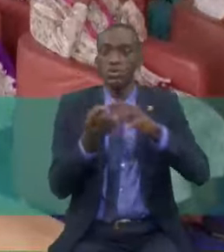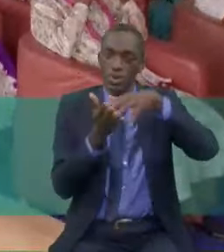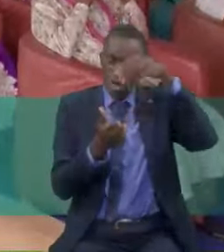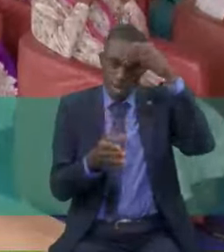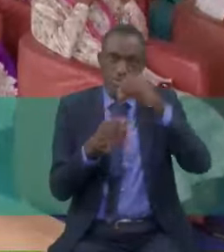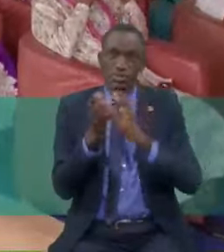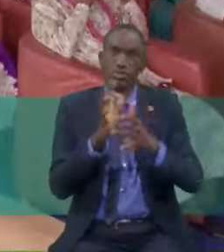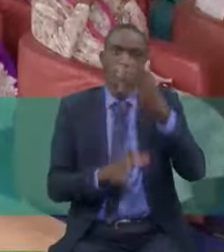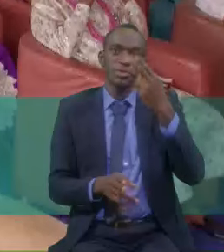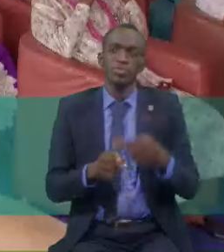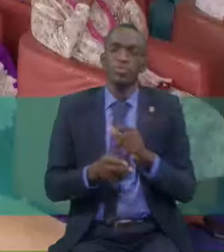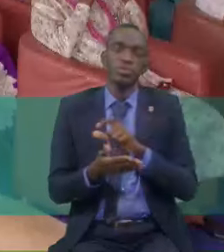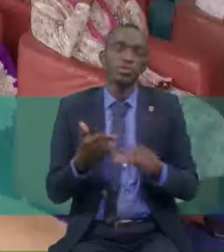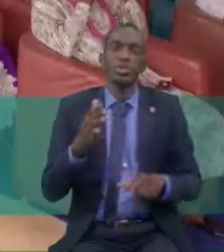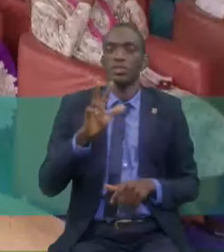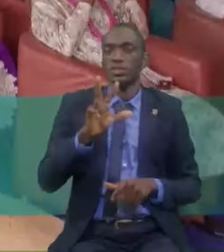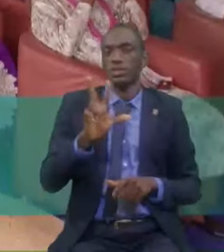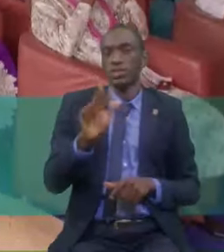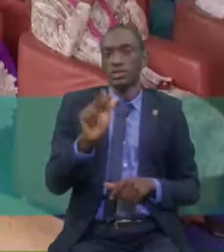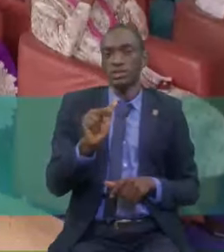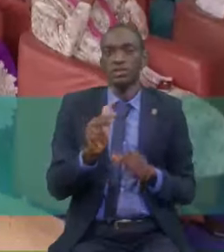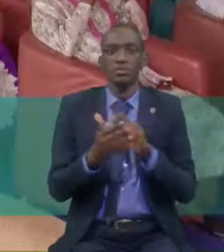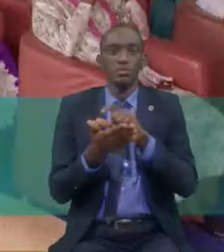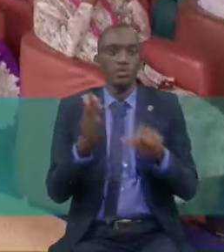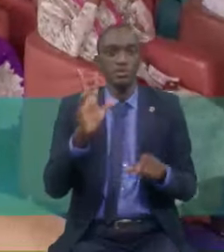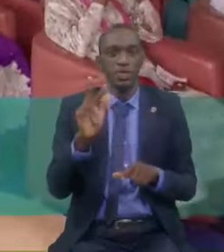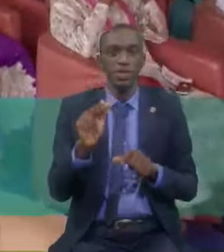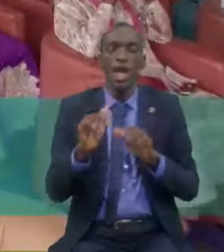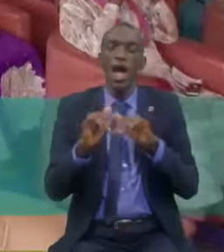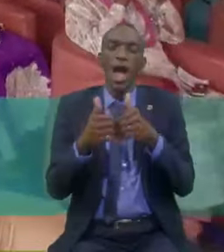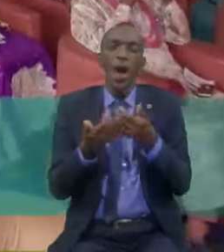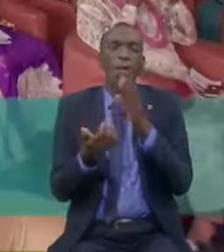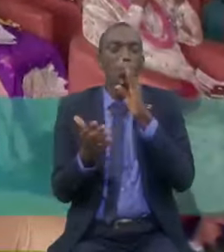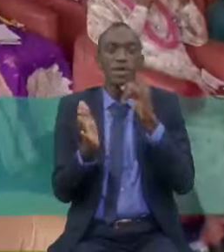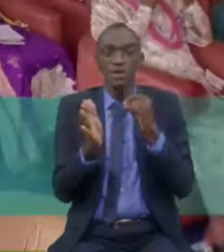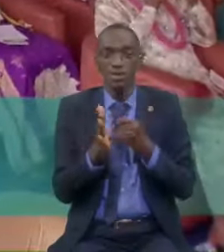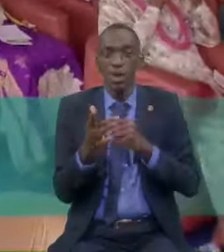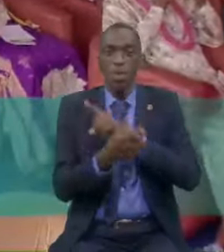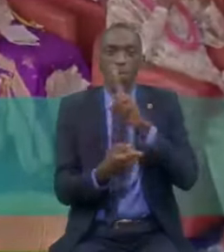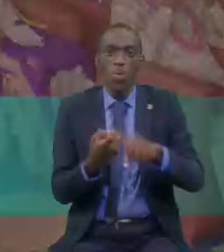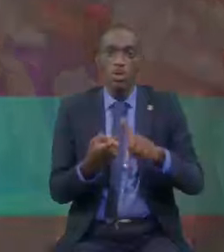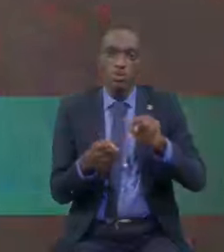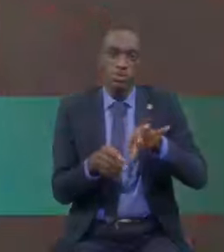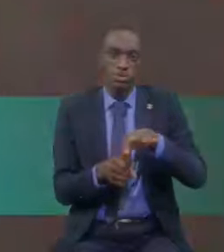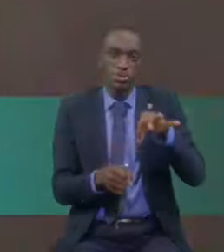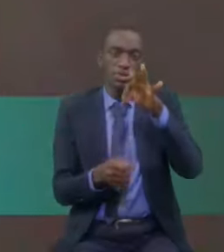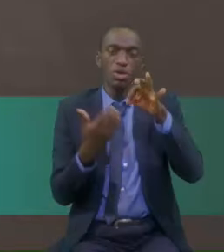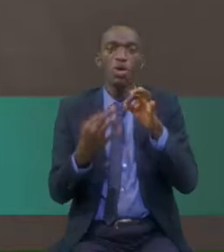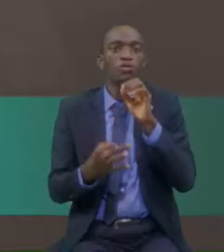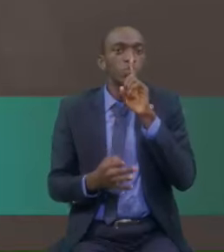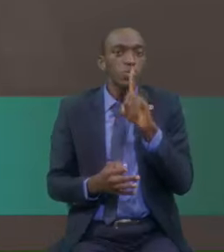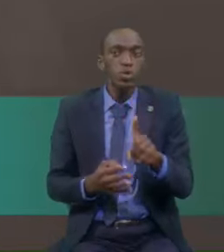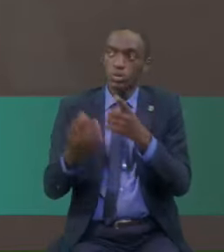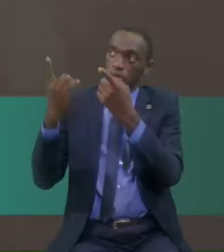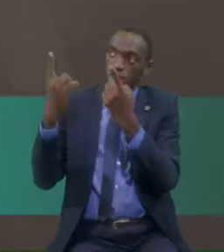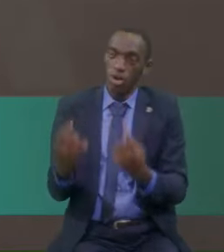in verse 13, it says, howbeit when the Spirit of truth is come, He will guide